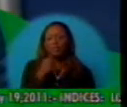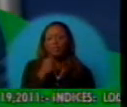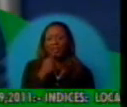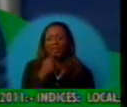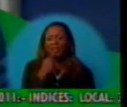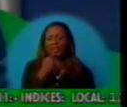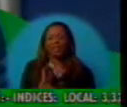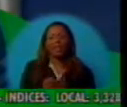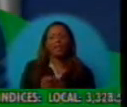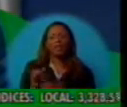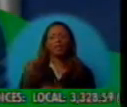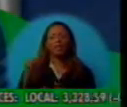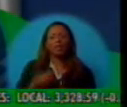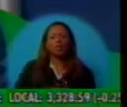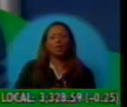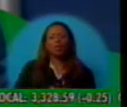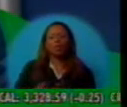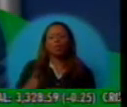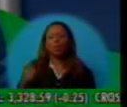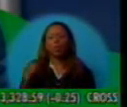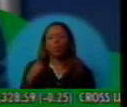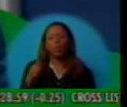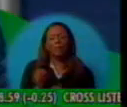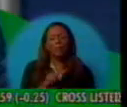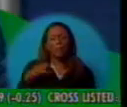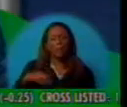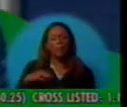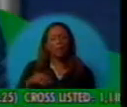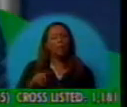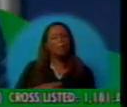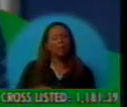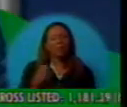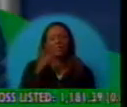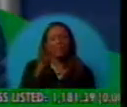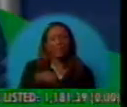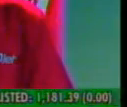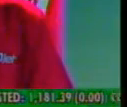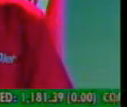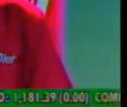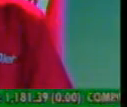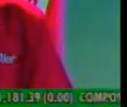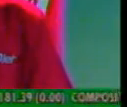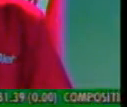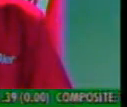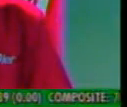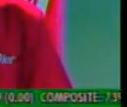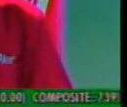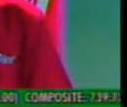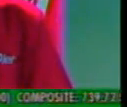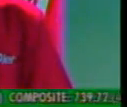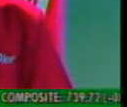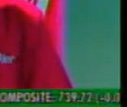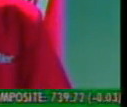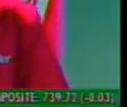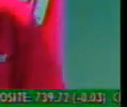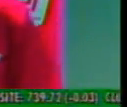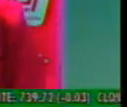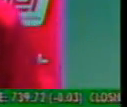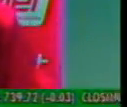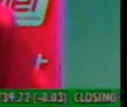airline's low fares won't allow it to make a profit and therefore are predatory. There aren't many airlines in the region who've ever made a